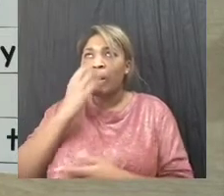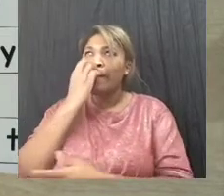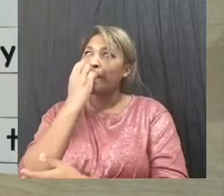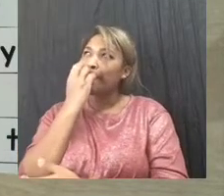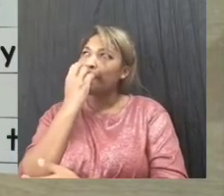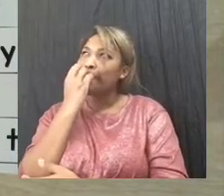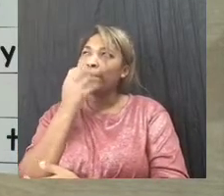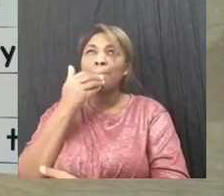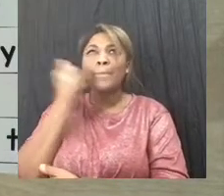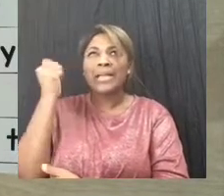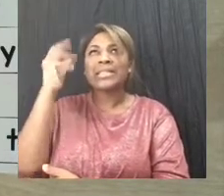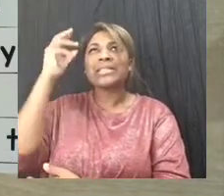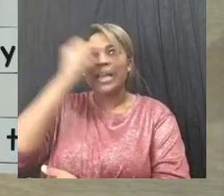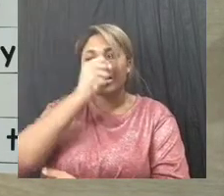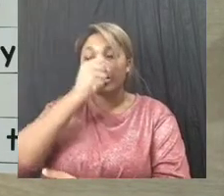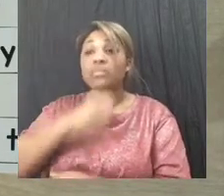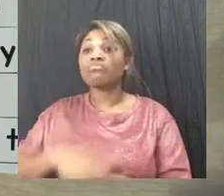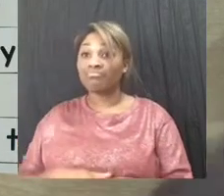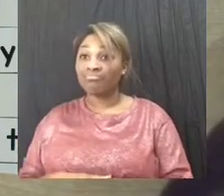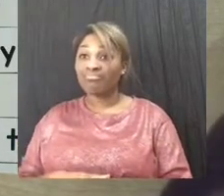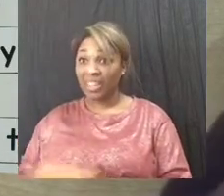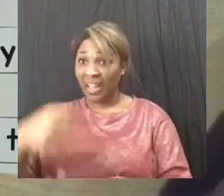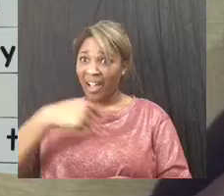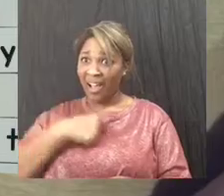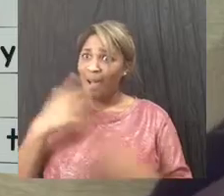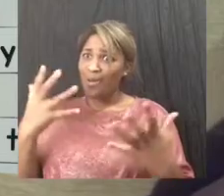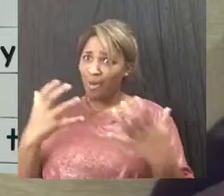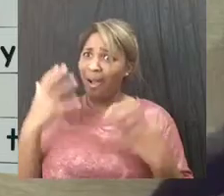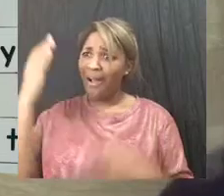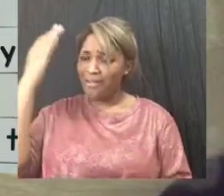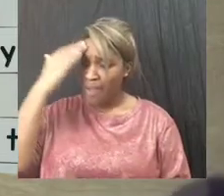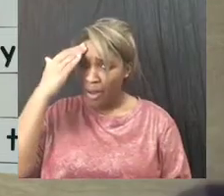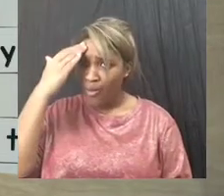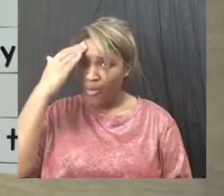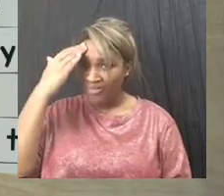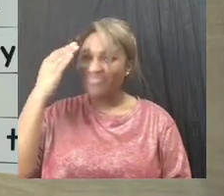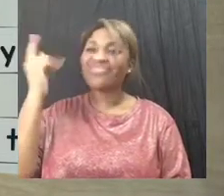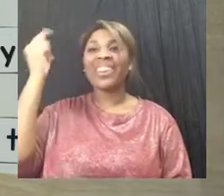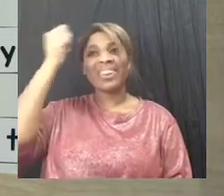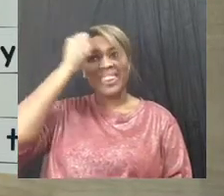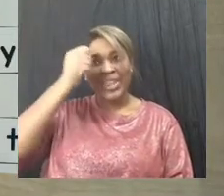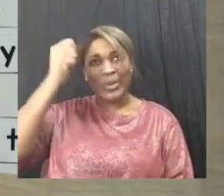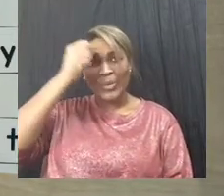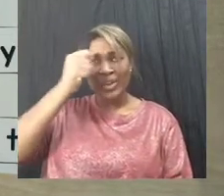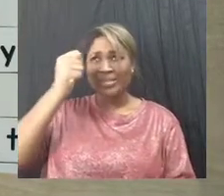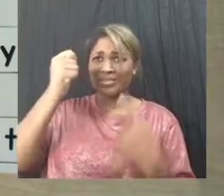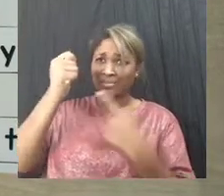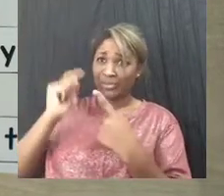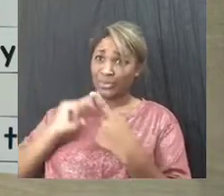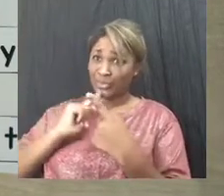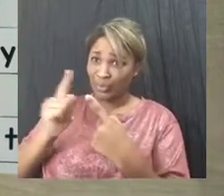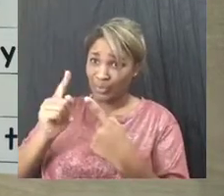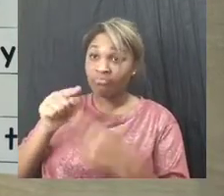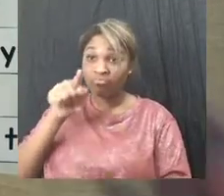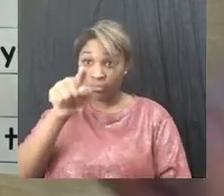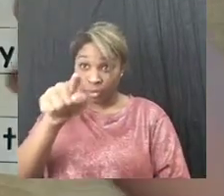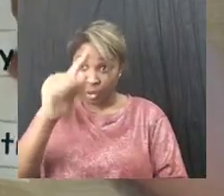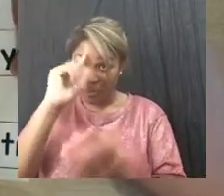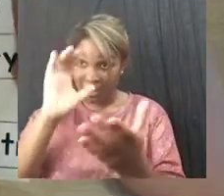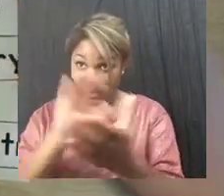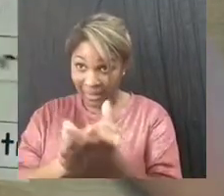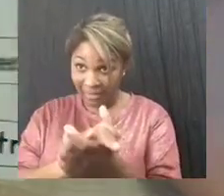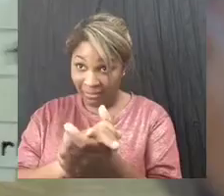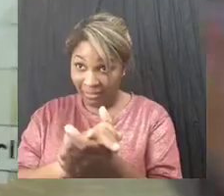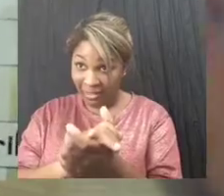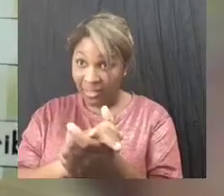guess. So I want to know, it's a theory, but is it something that you believe? Do you